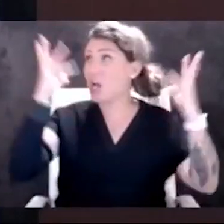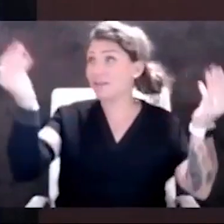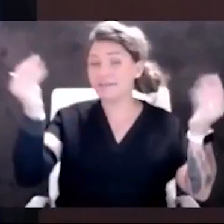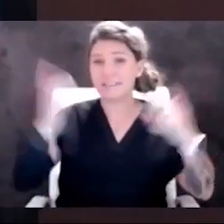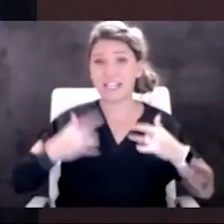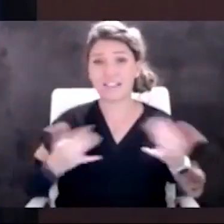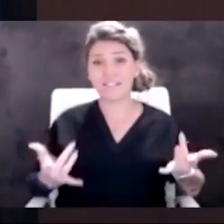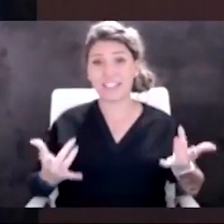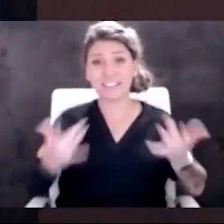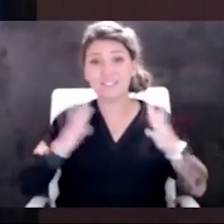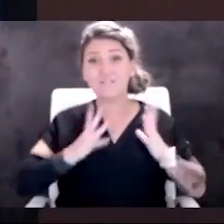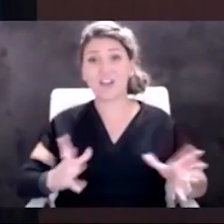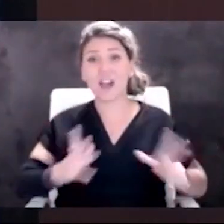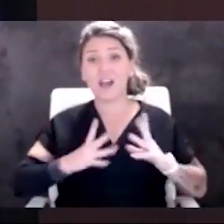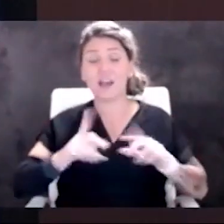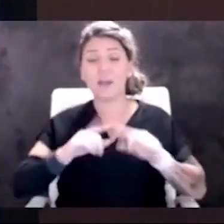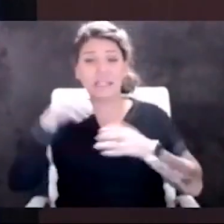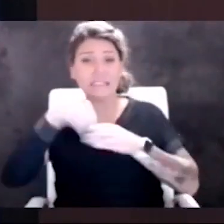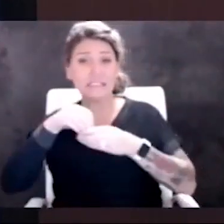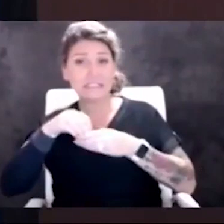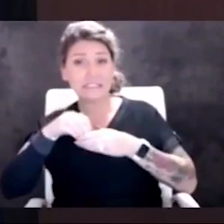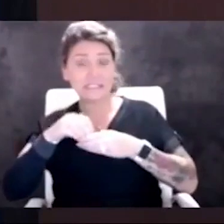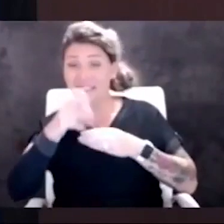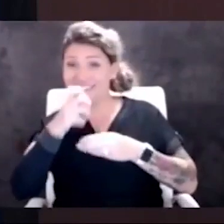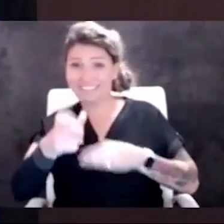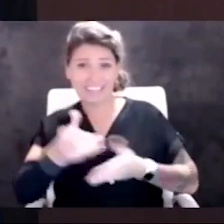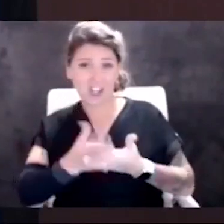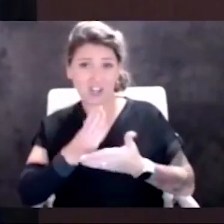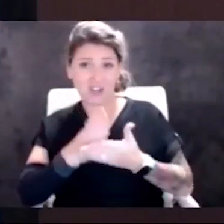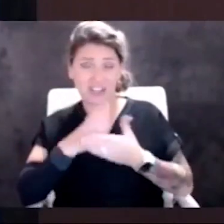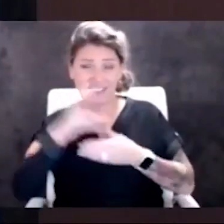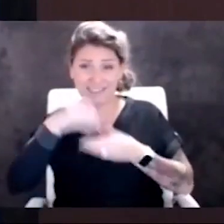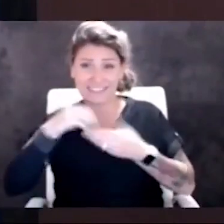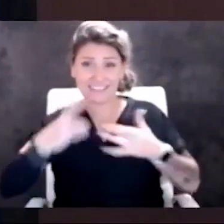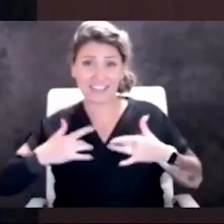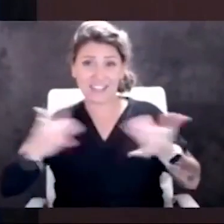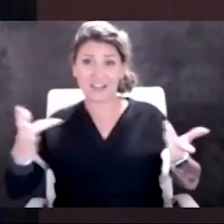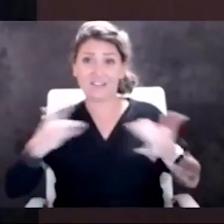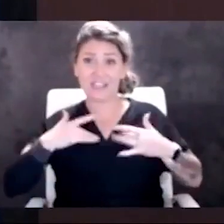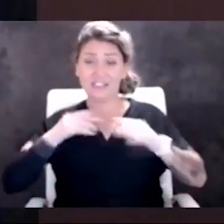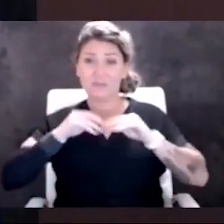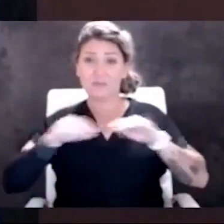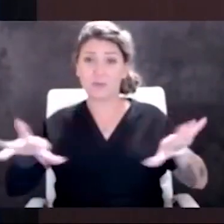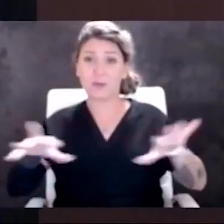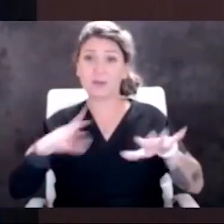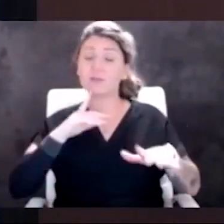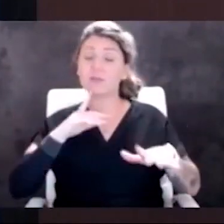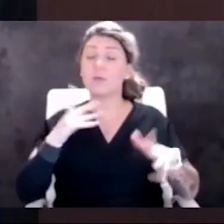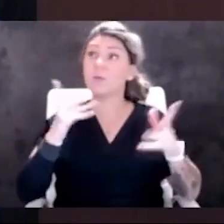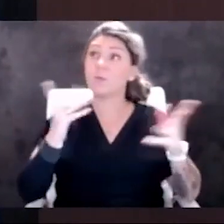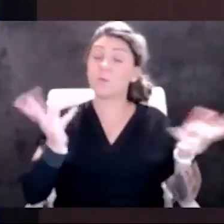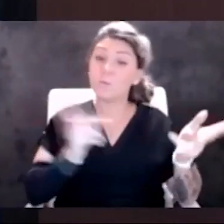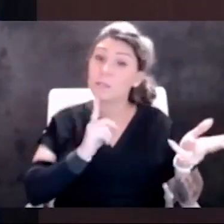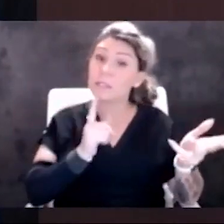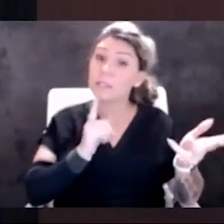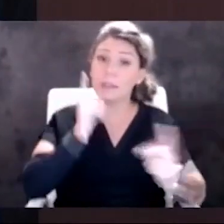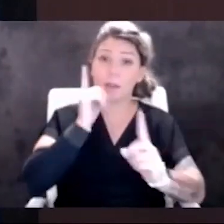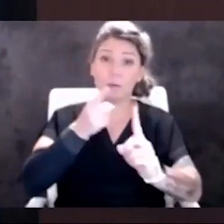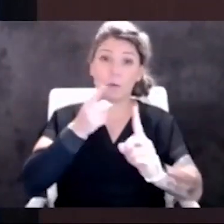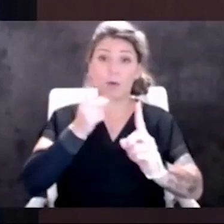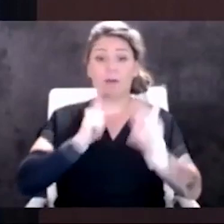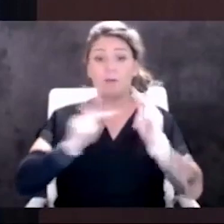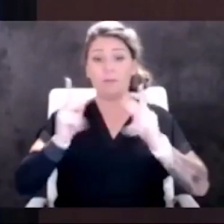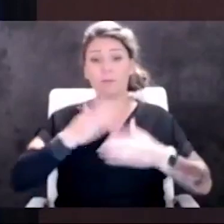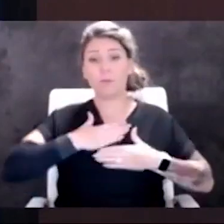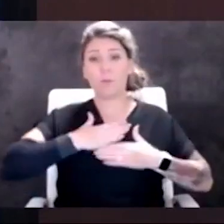events, even with the Delta variant, it's the inside events that are getting folks. So I think the question will come down to whether or not people are willing to continue to follow